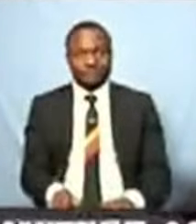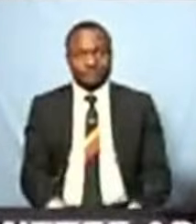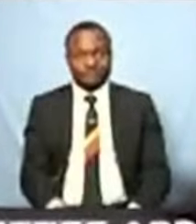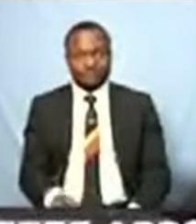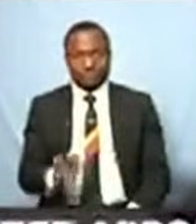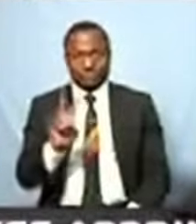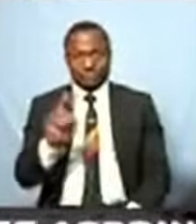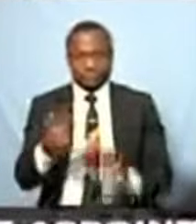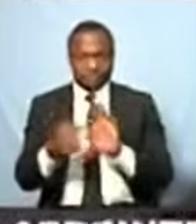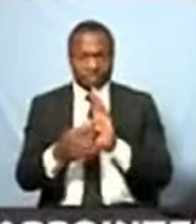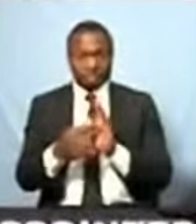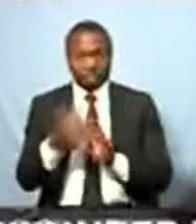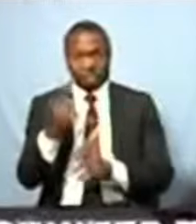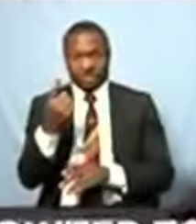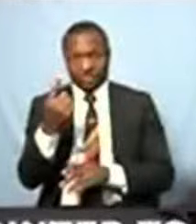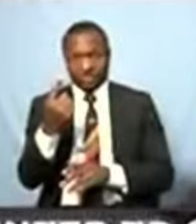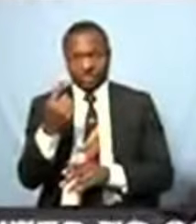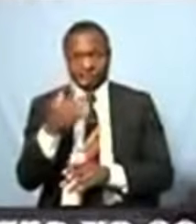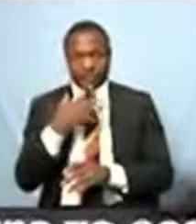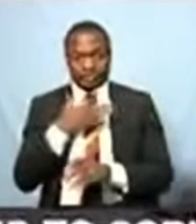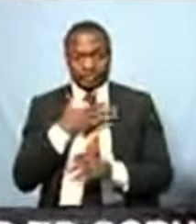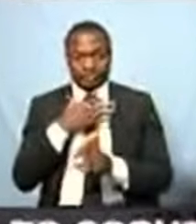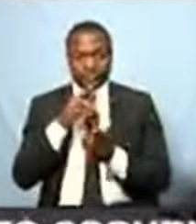That's 2.1 of my submission.